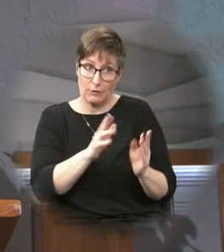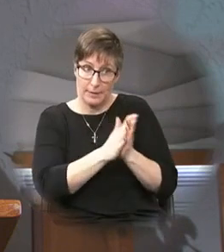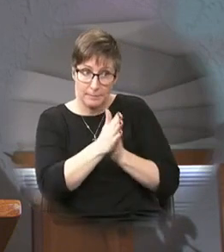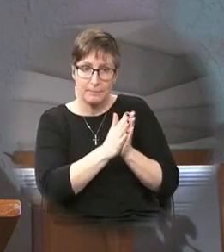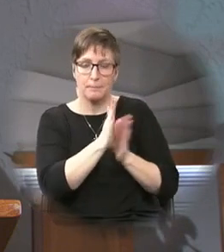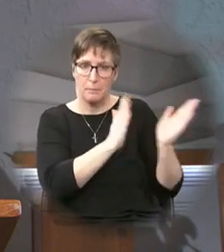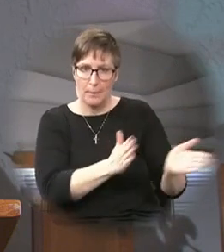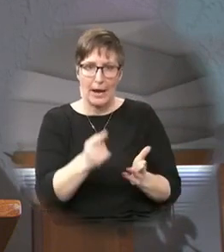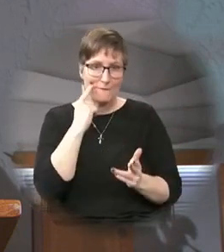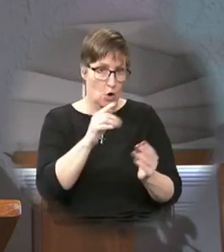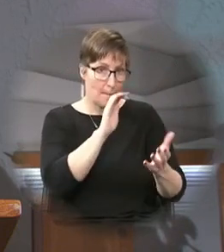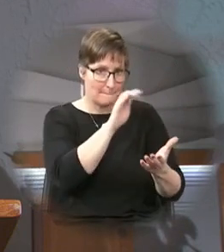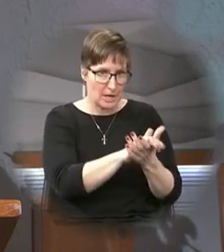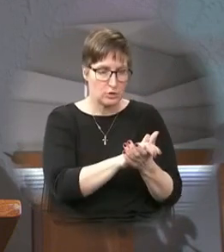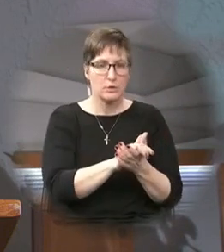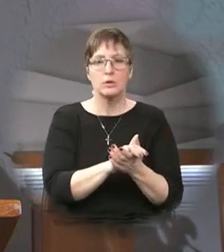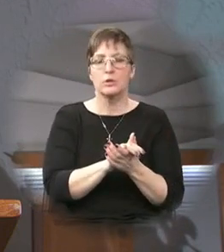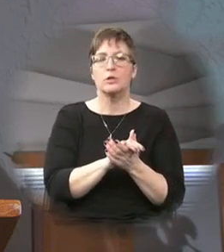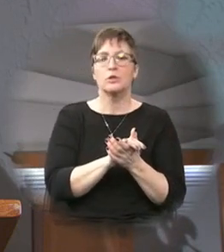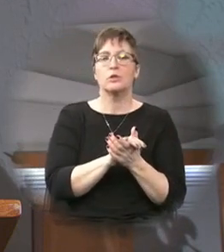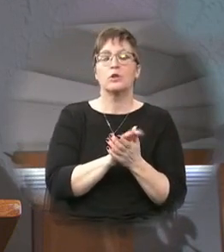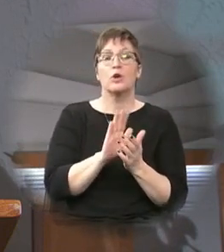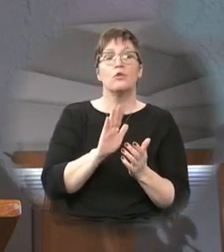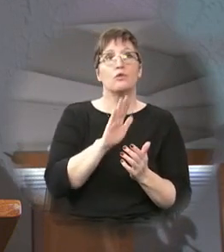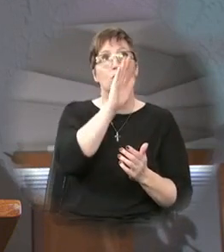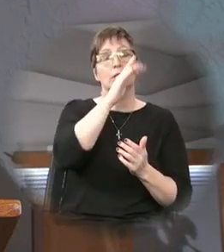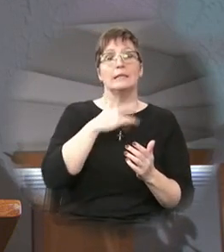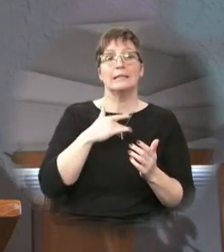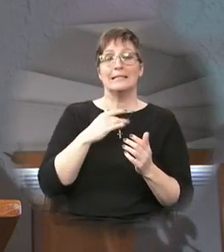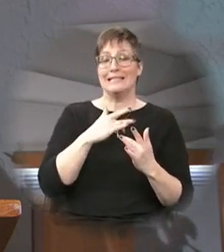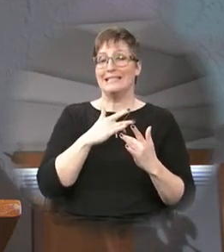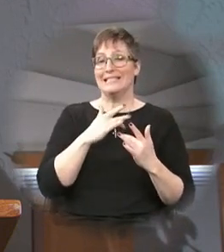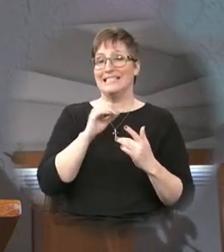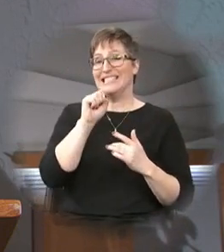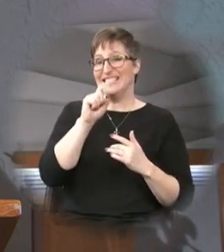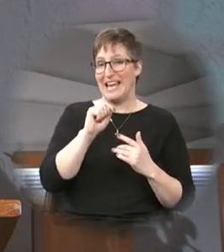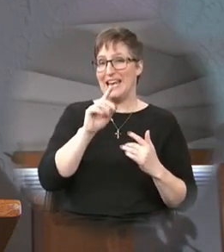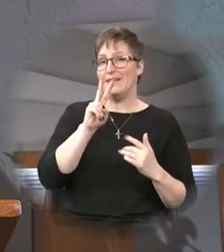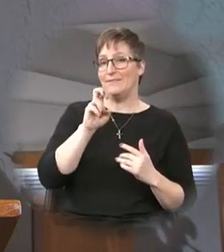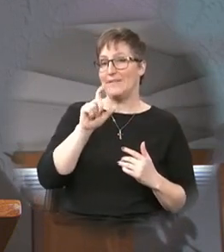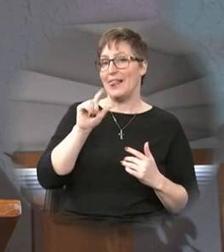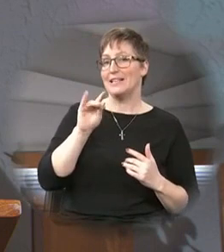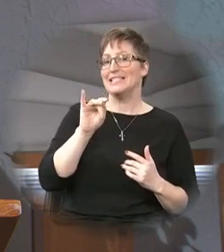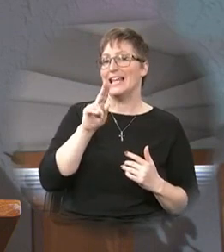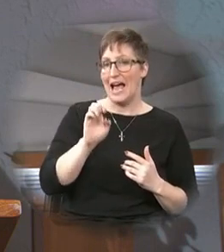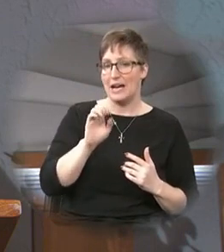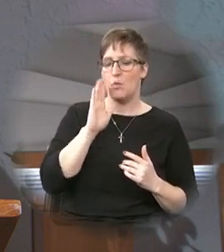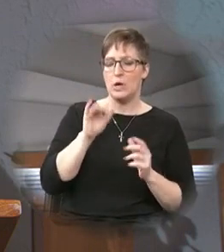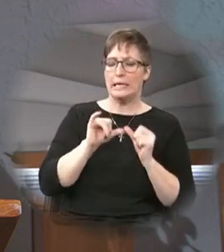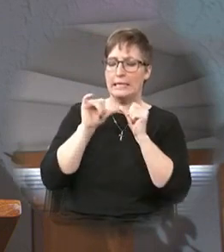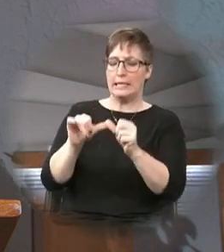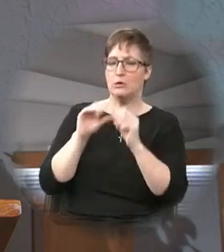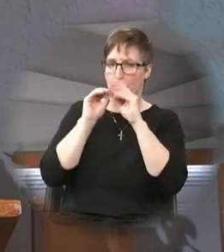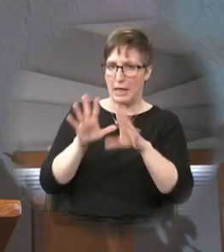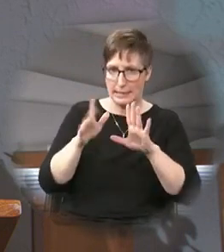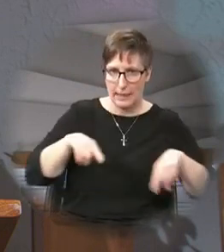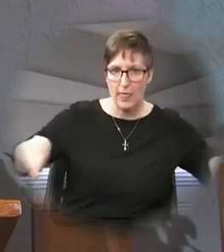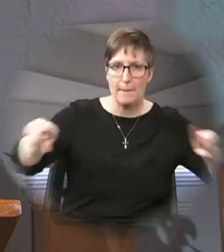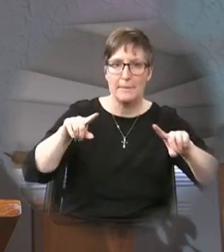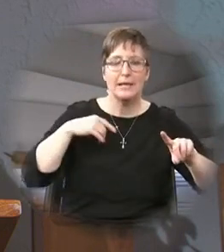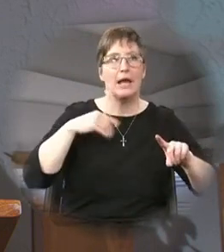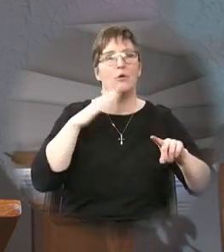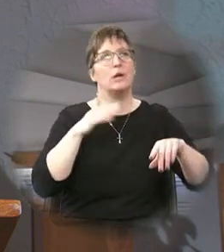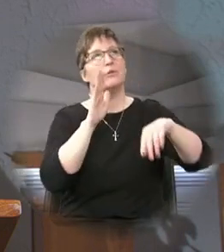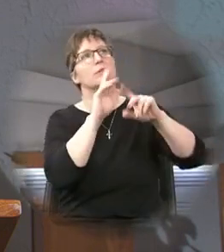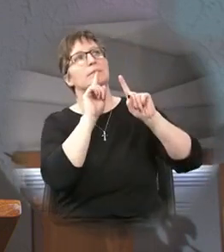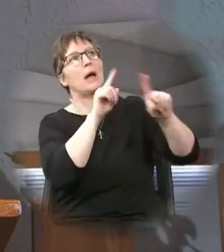marriage, that through the intercession of St. Valentine, God will continue to bless them as they respond to his